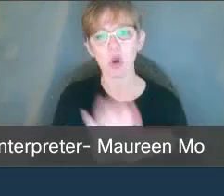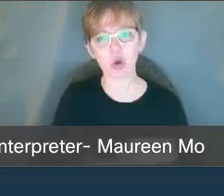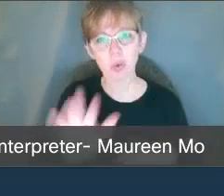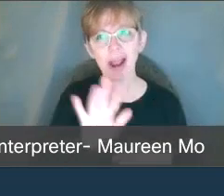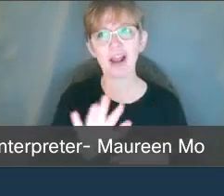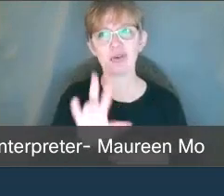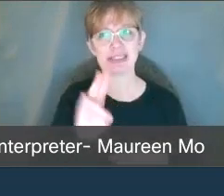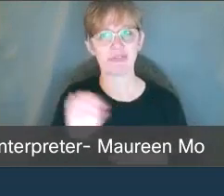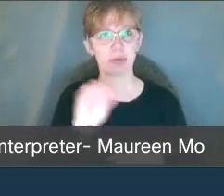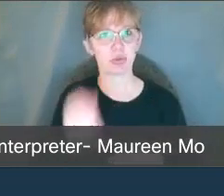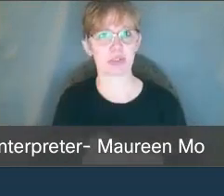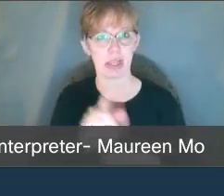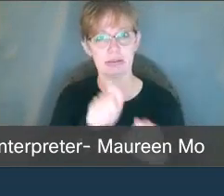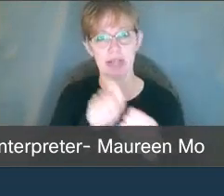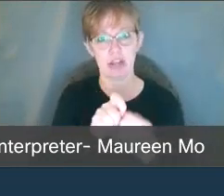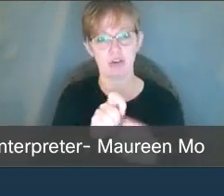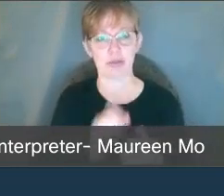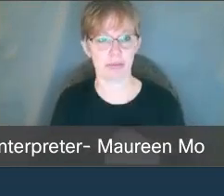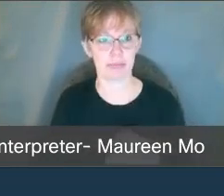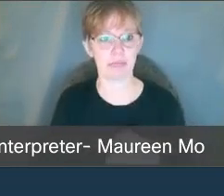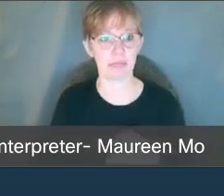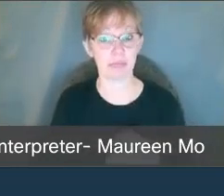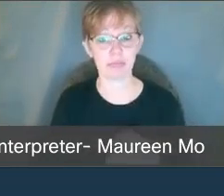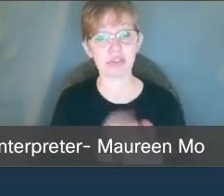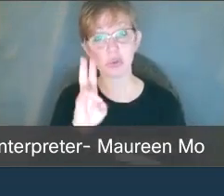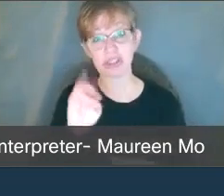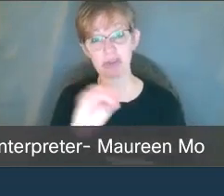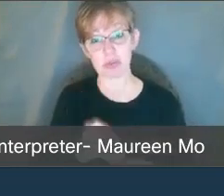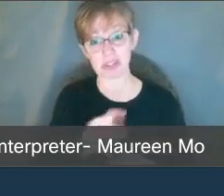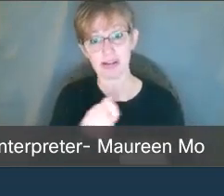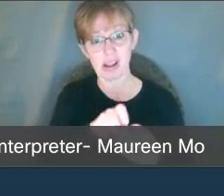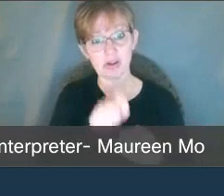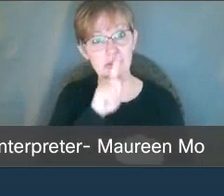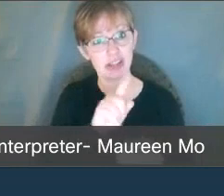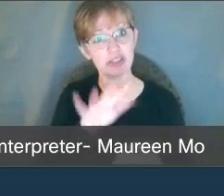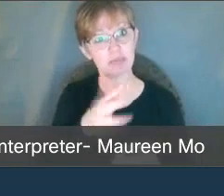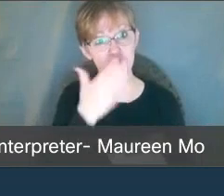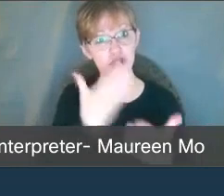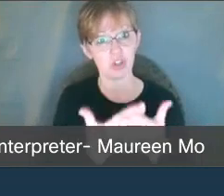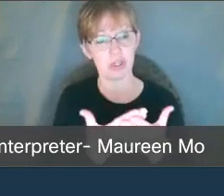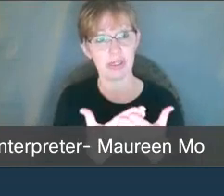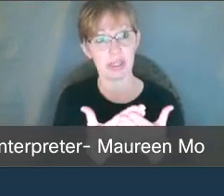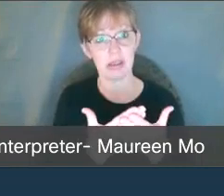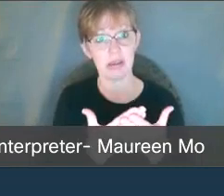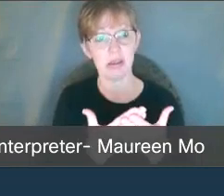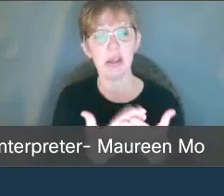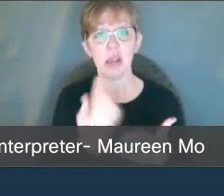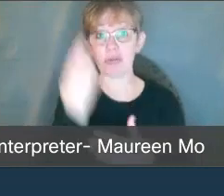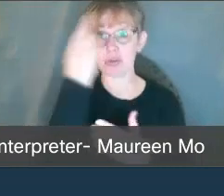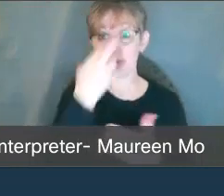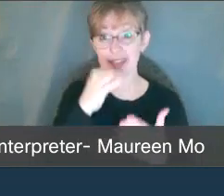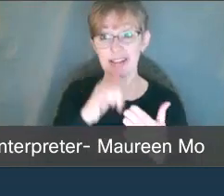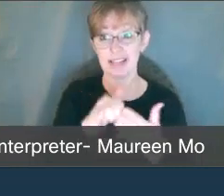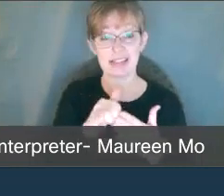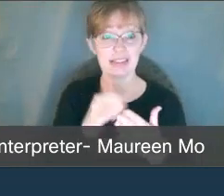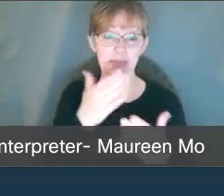70% accuracy. So that's actually pretty good. And there's a couple of reasons why that's actually even potentially better than